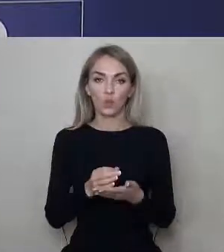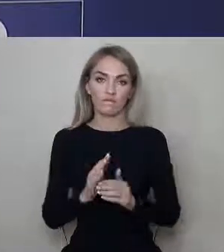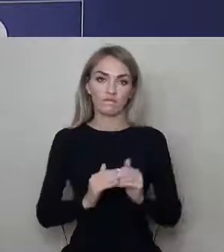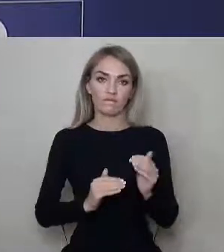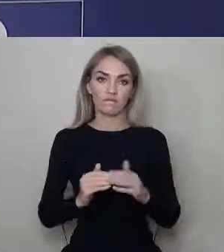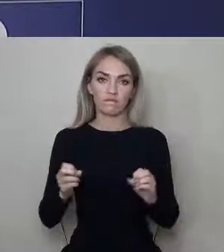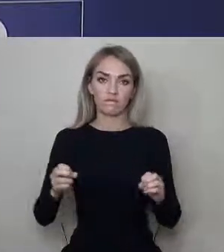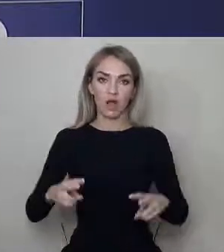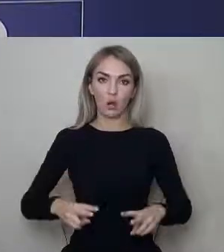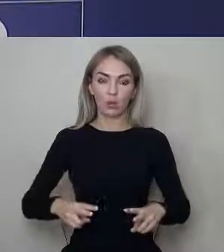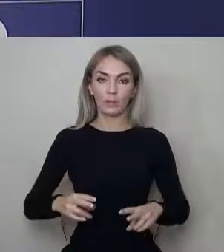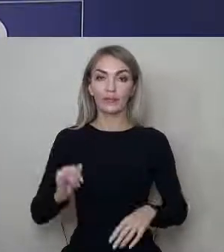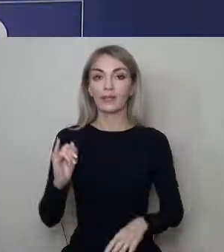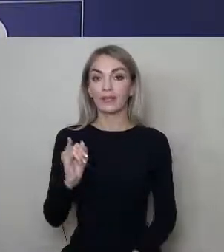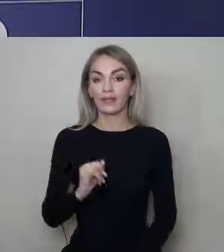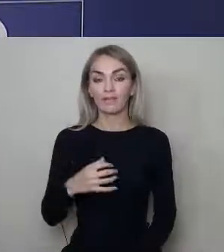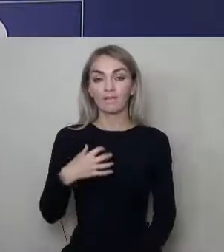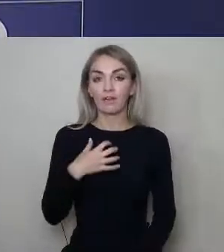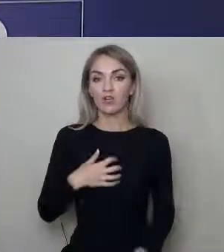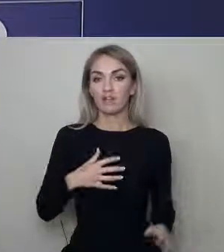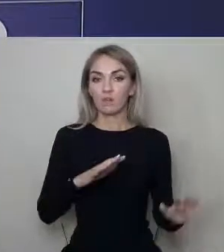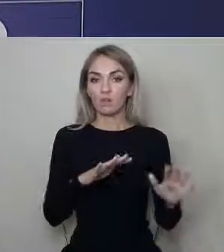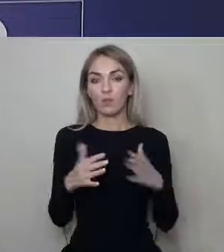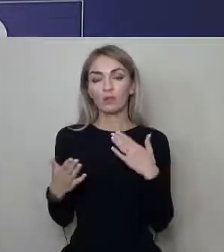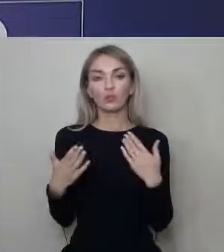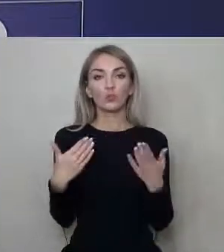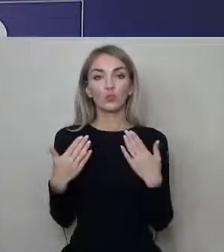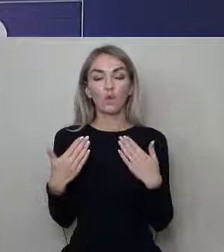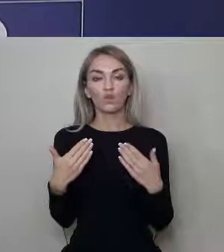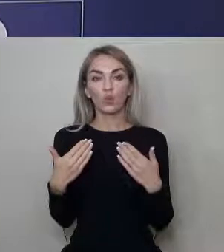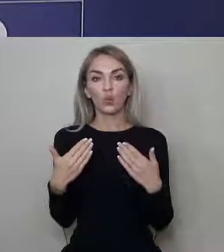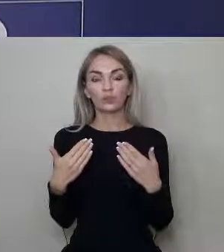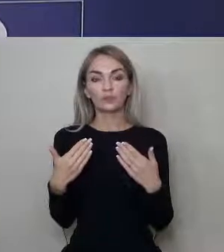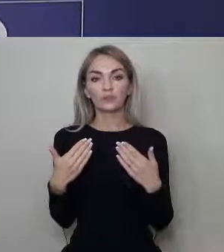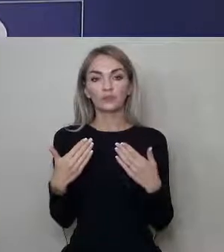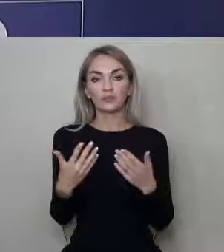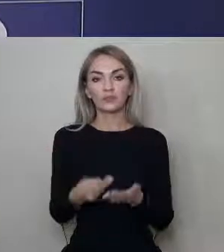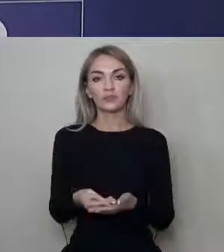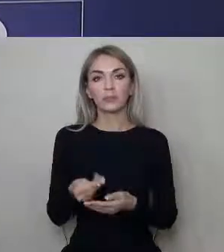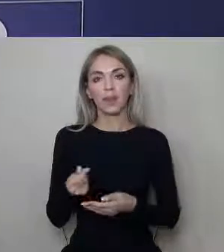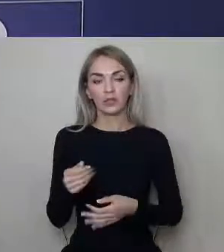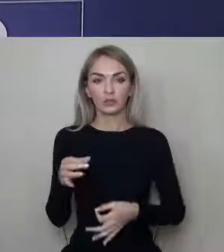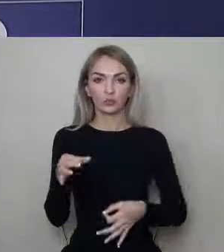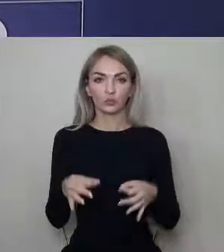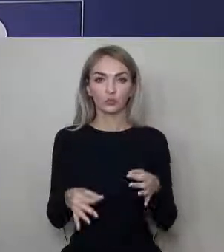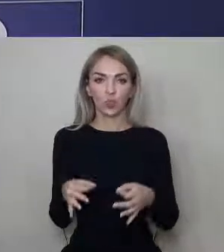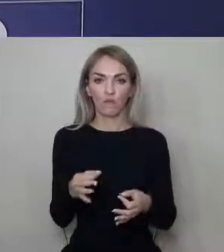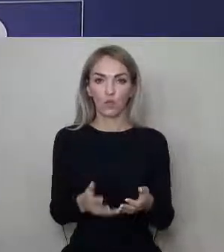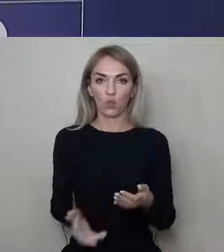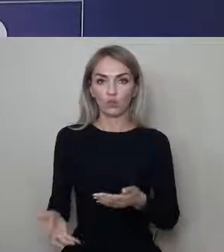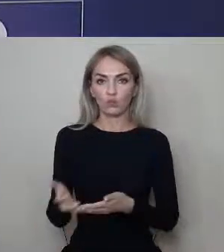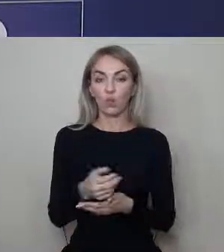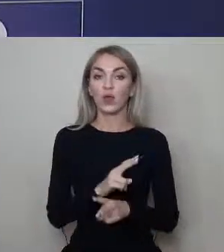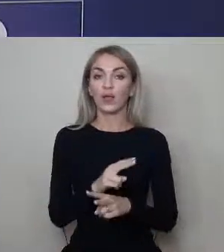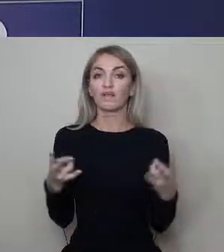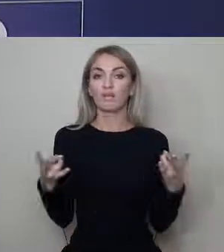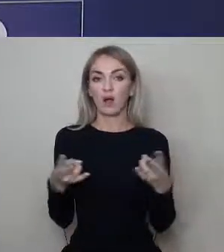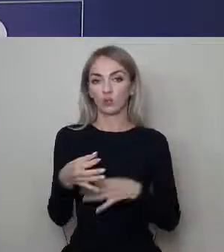respective experience. Another important thing is the cost